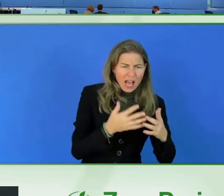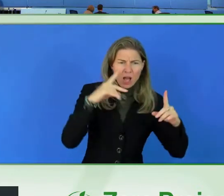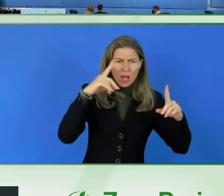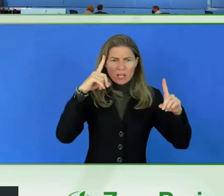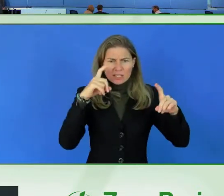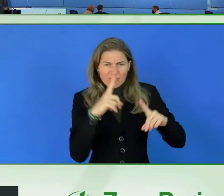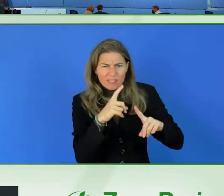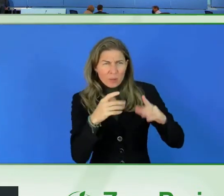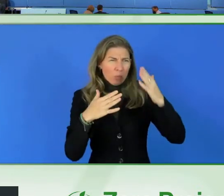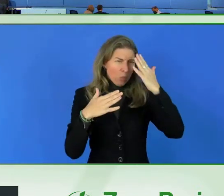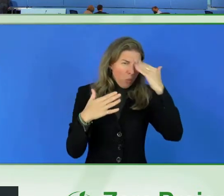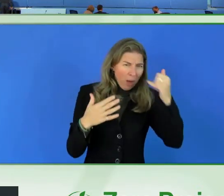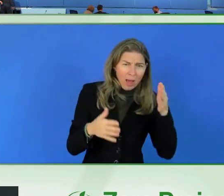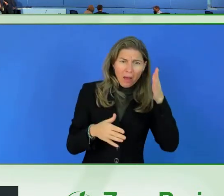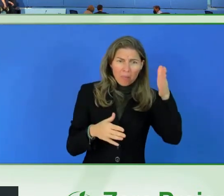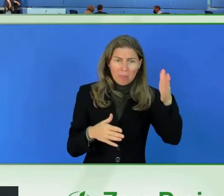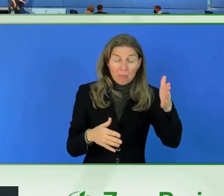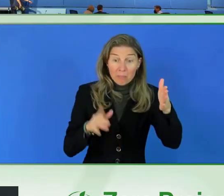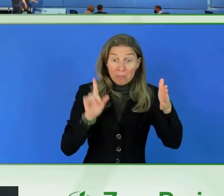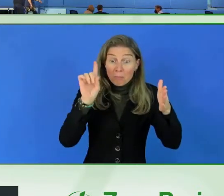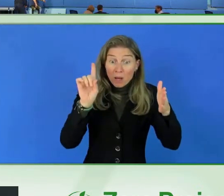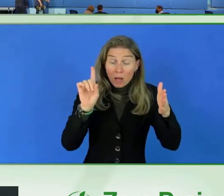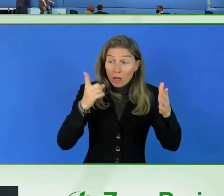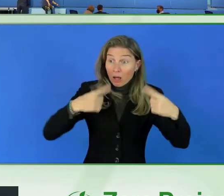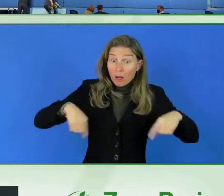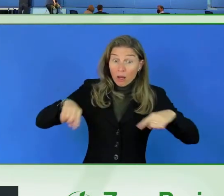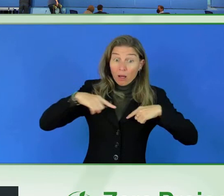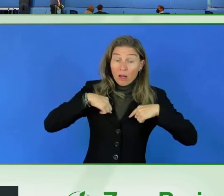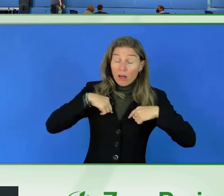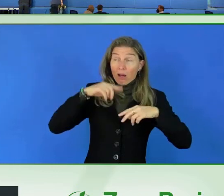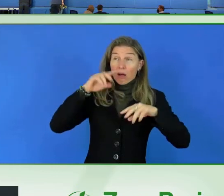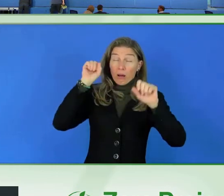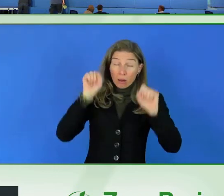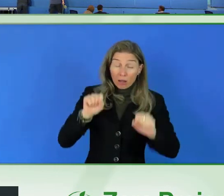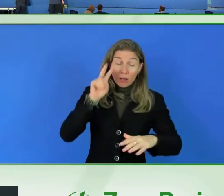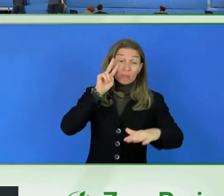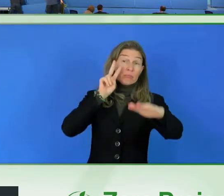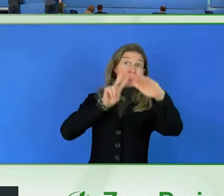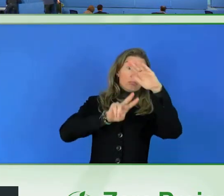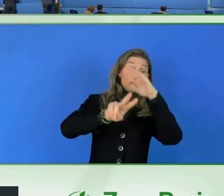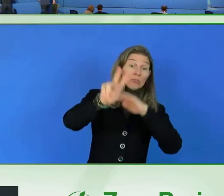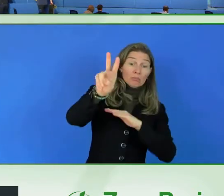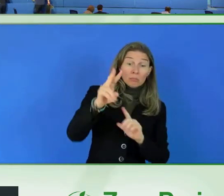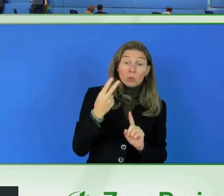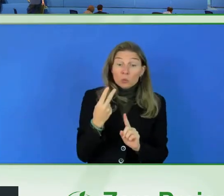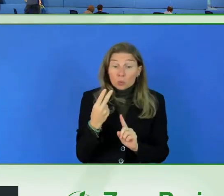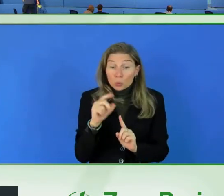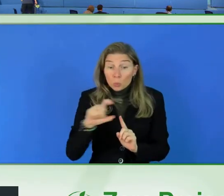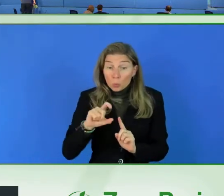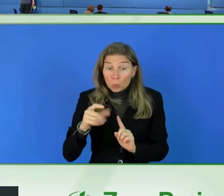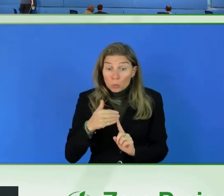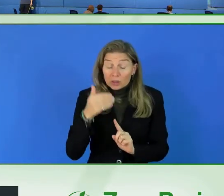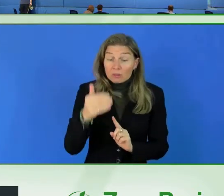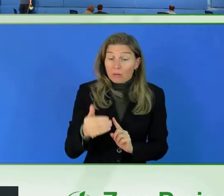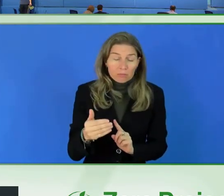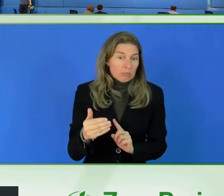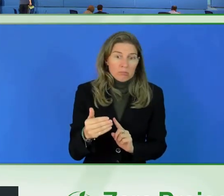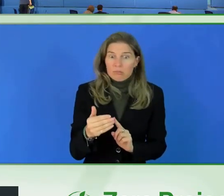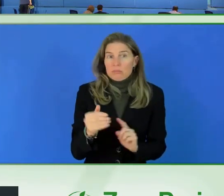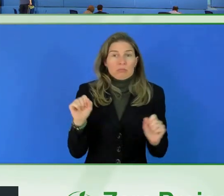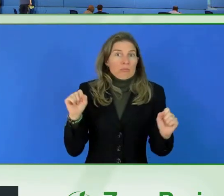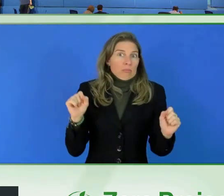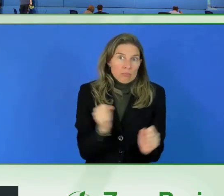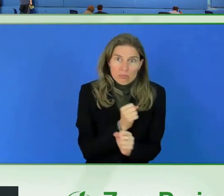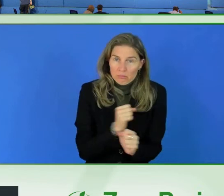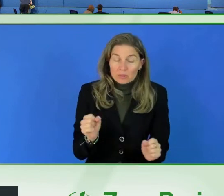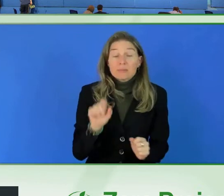Nobody could have thought what would happen a few weeks later. But back in the report that we launched, we knew, of course, that there